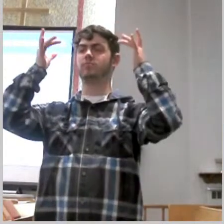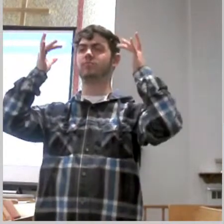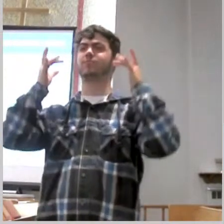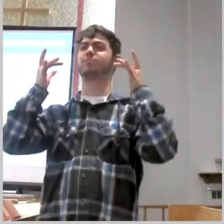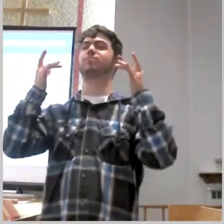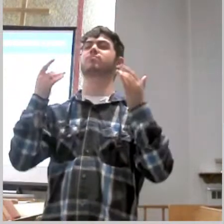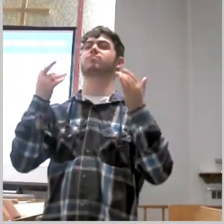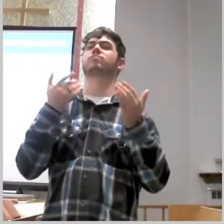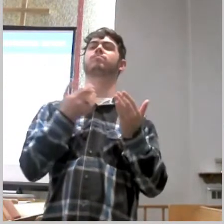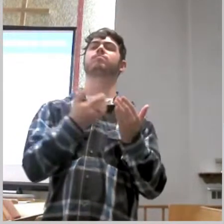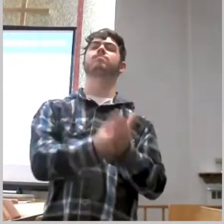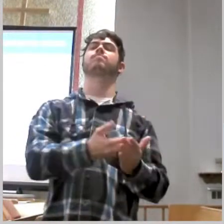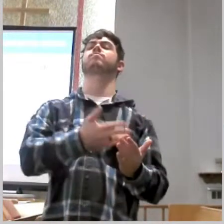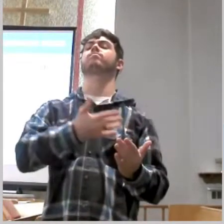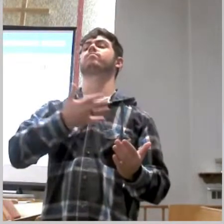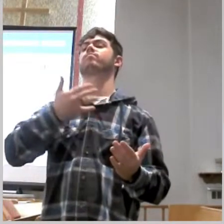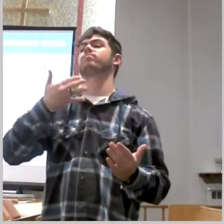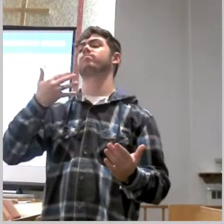composed so